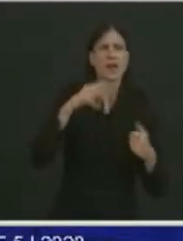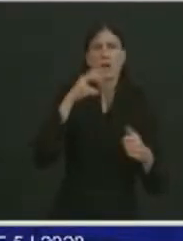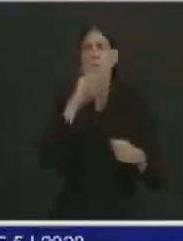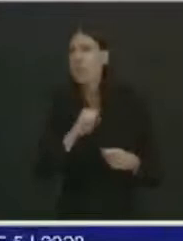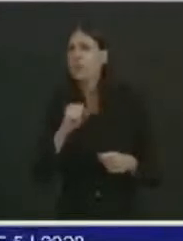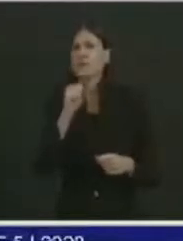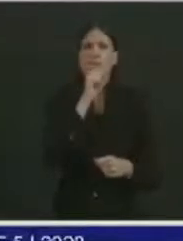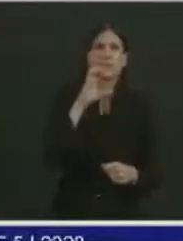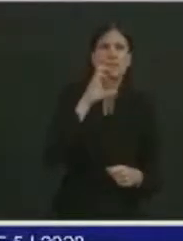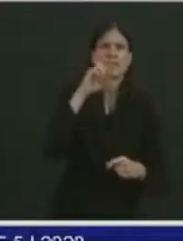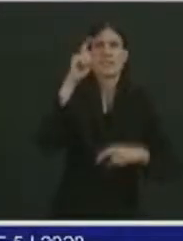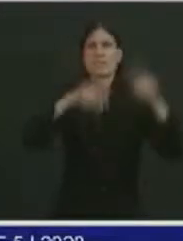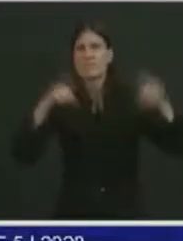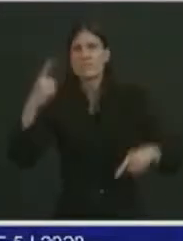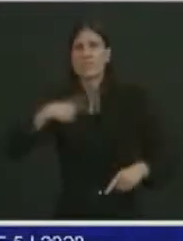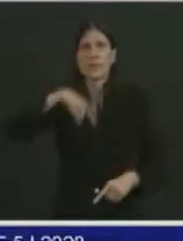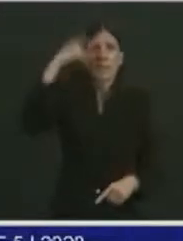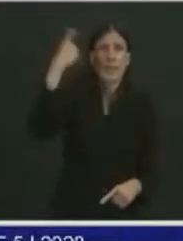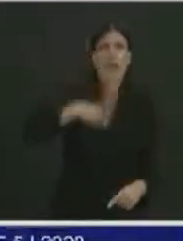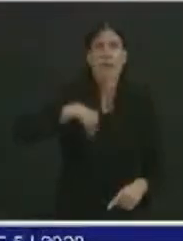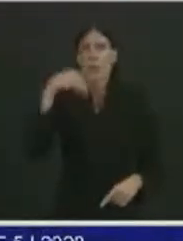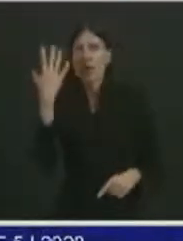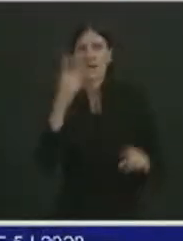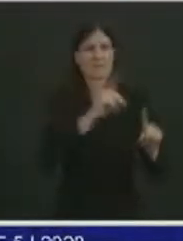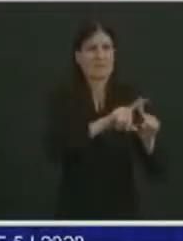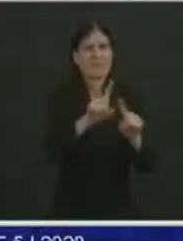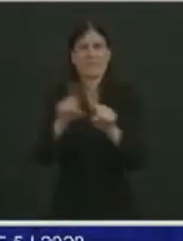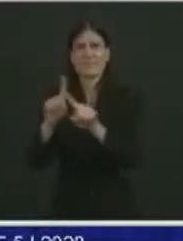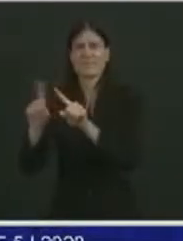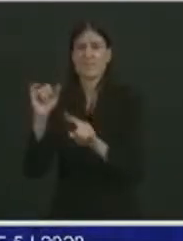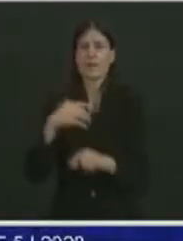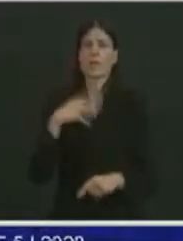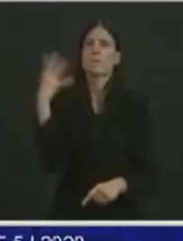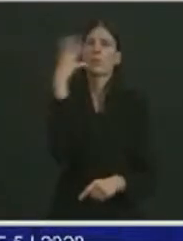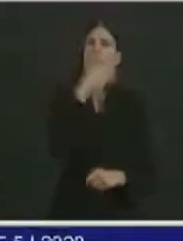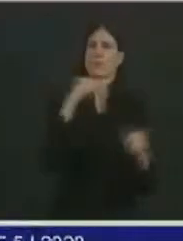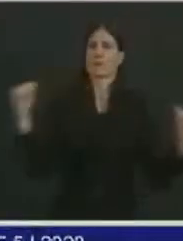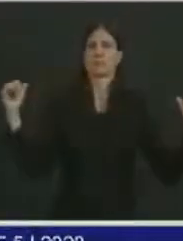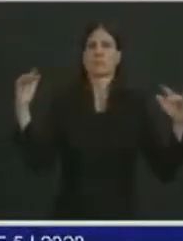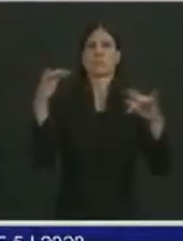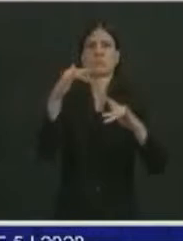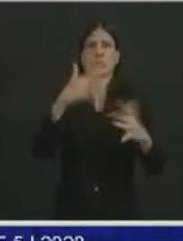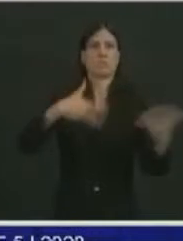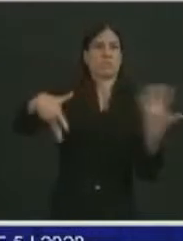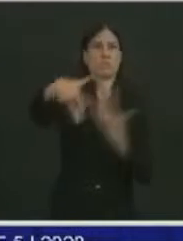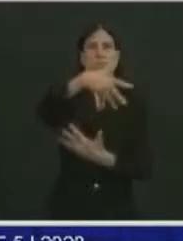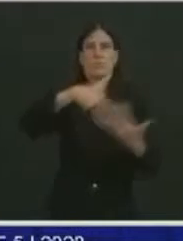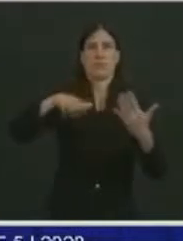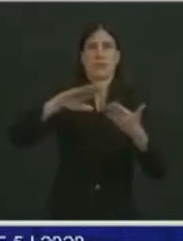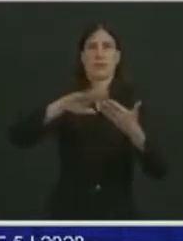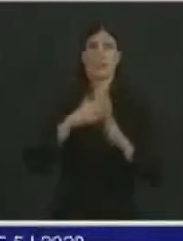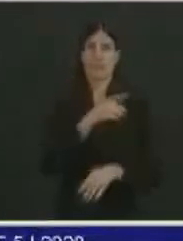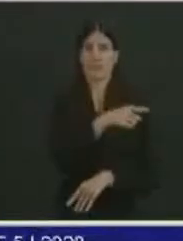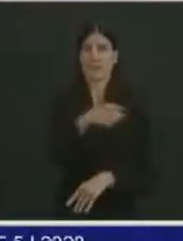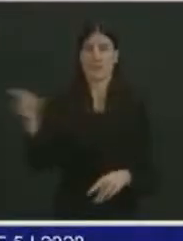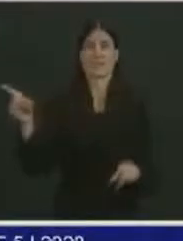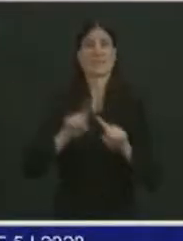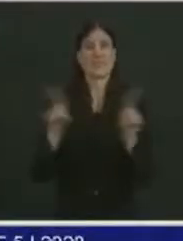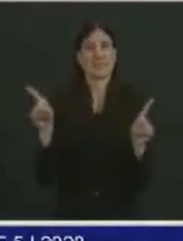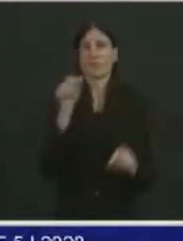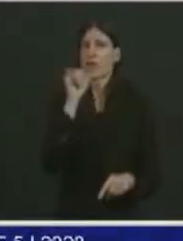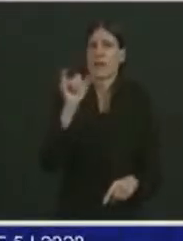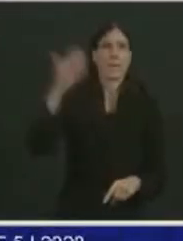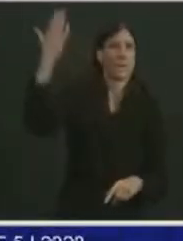a beautiful thing to behold. That's different too. That is different to see the variety